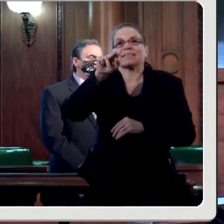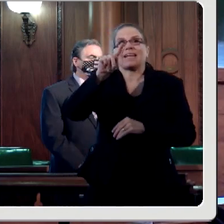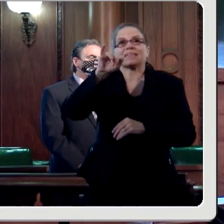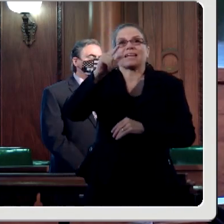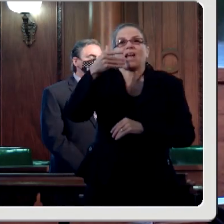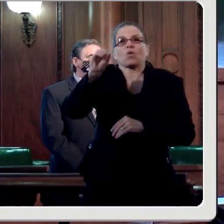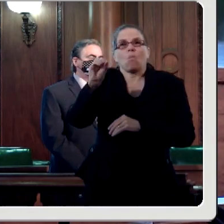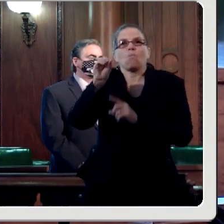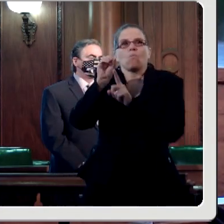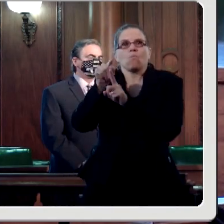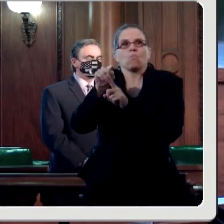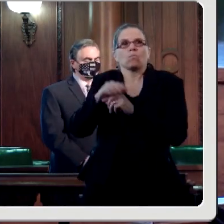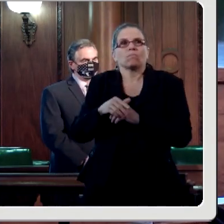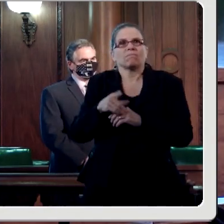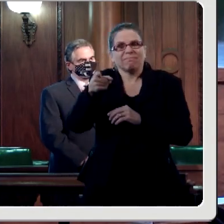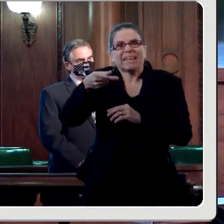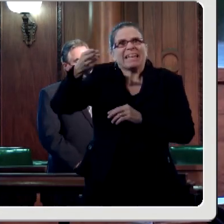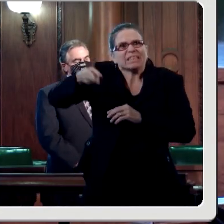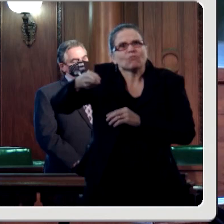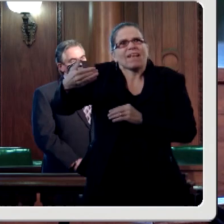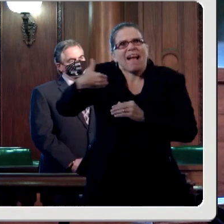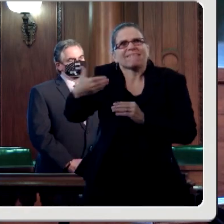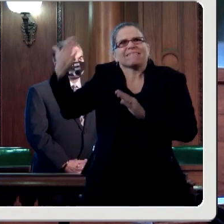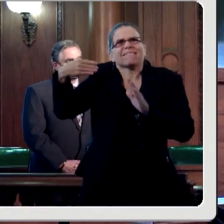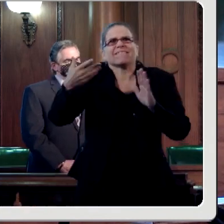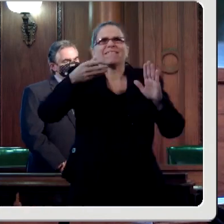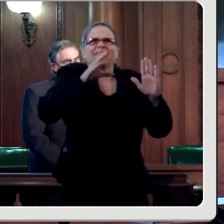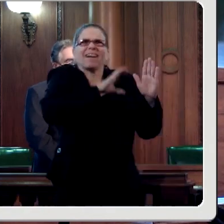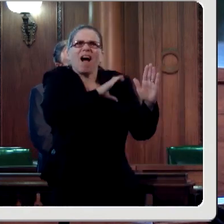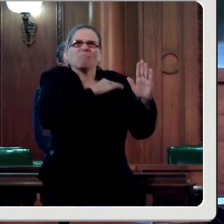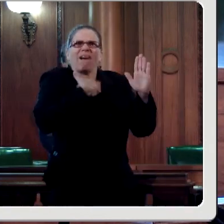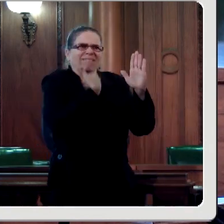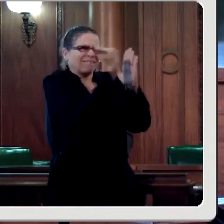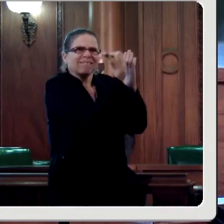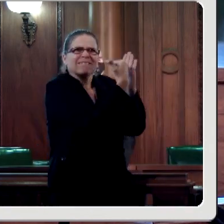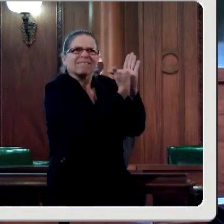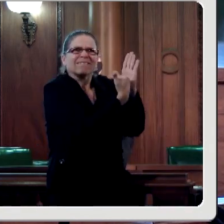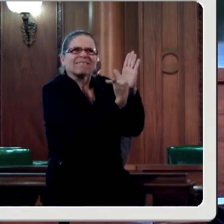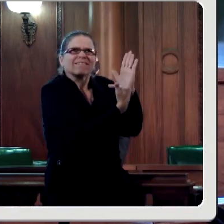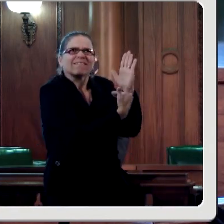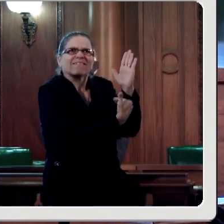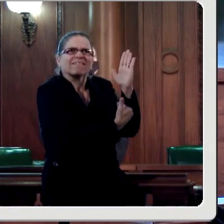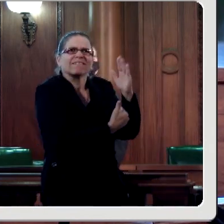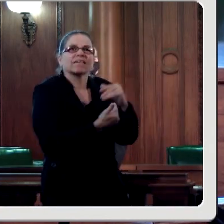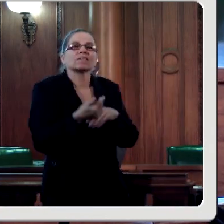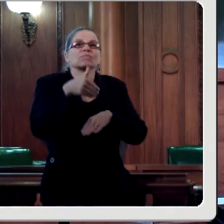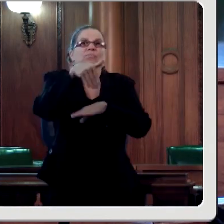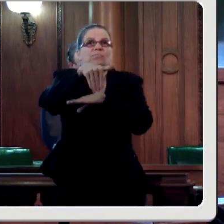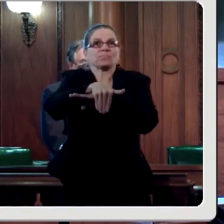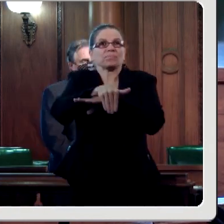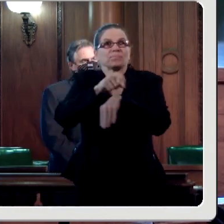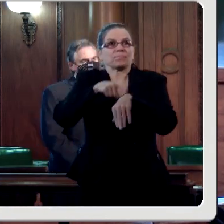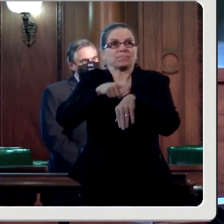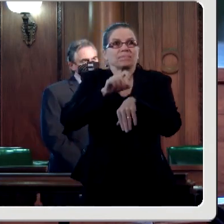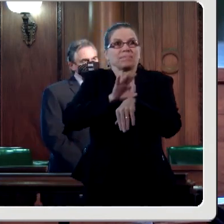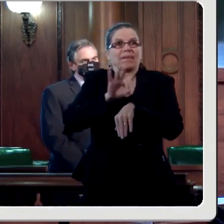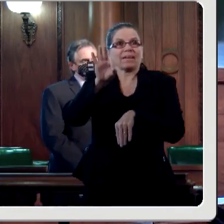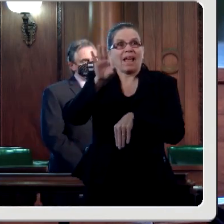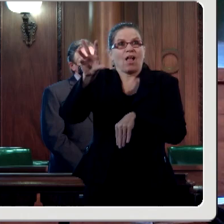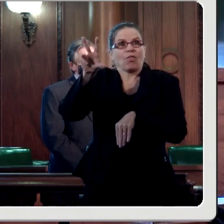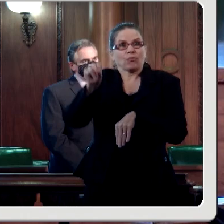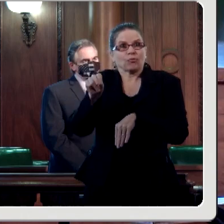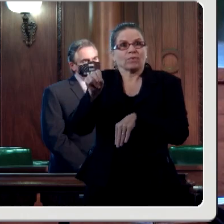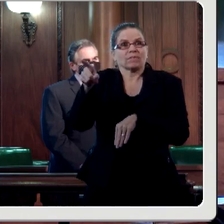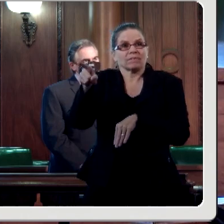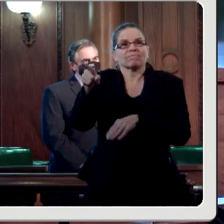has previous firearm convictions. Saturday night at 9:30, narcotics recovered another firearm, arrested a repeat violent